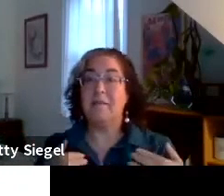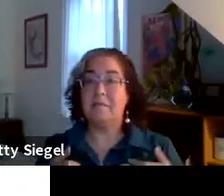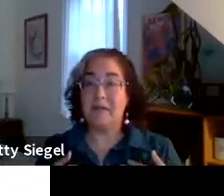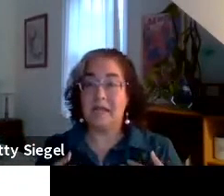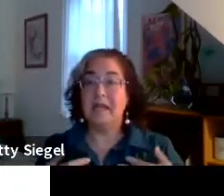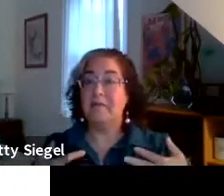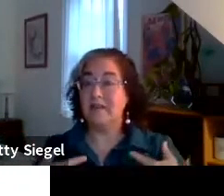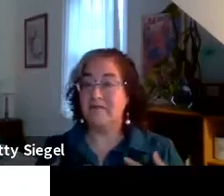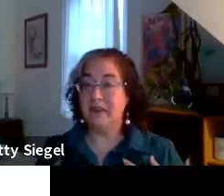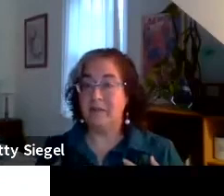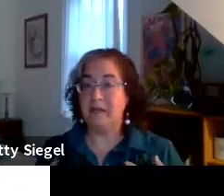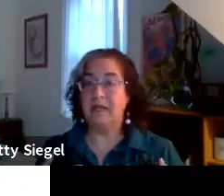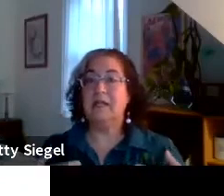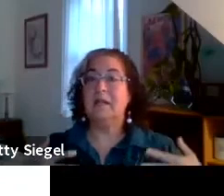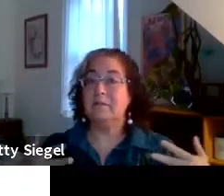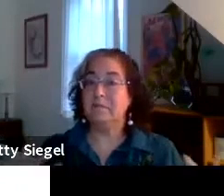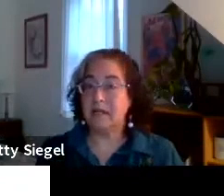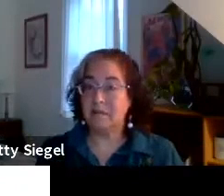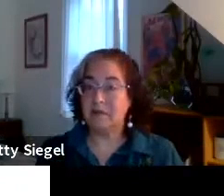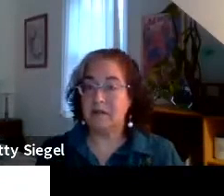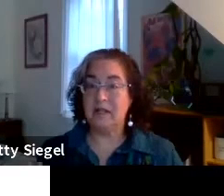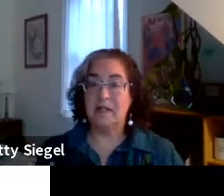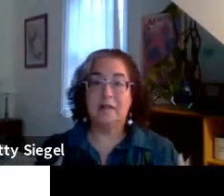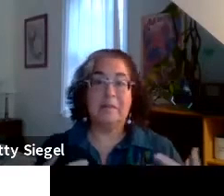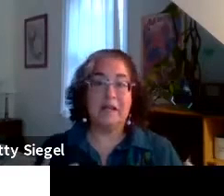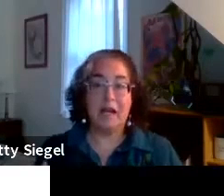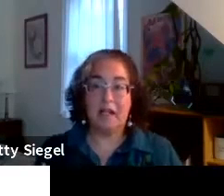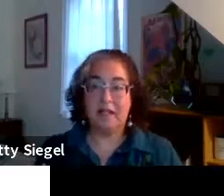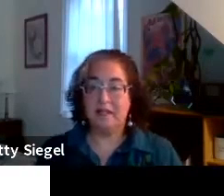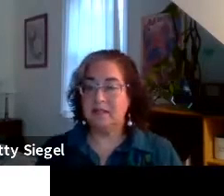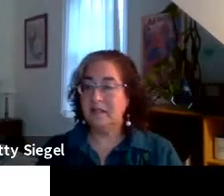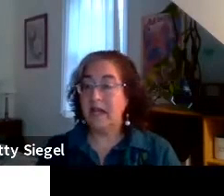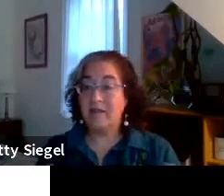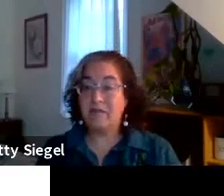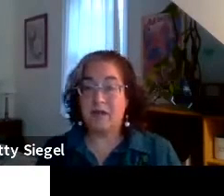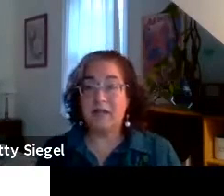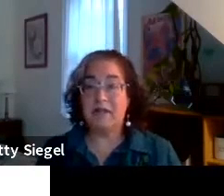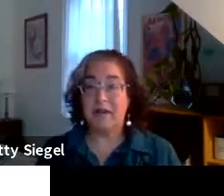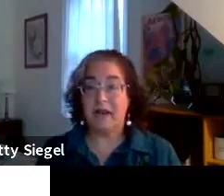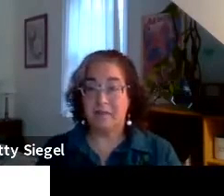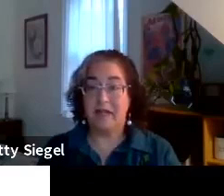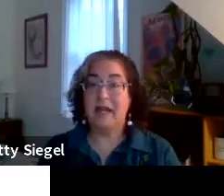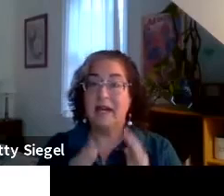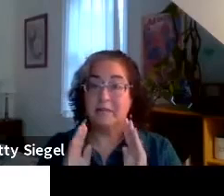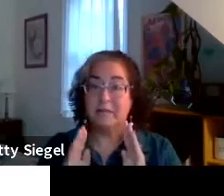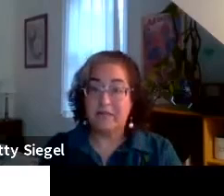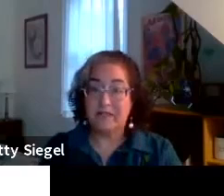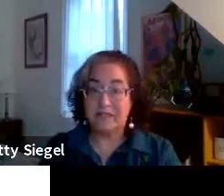Us, me, my family, my community, my colleagues, everyone around